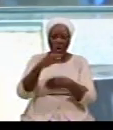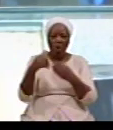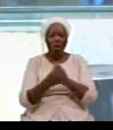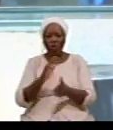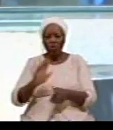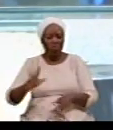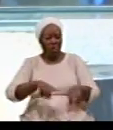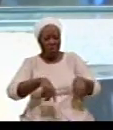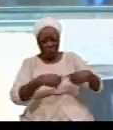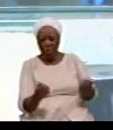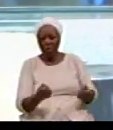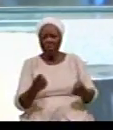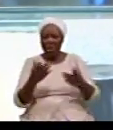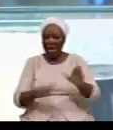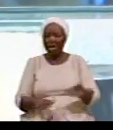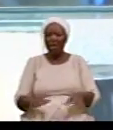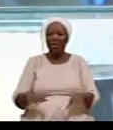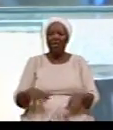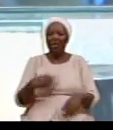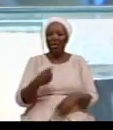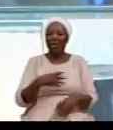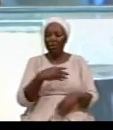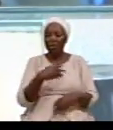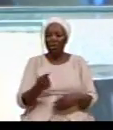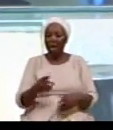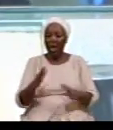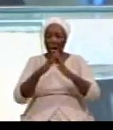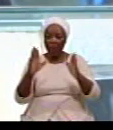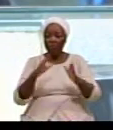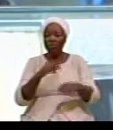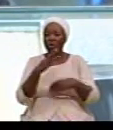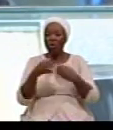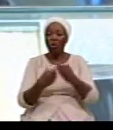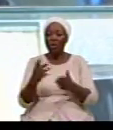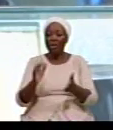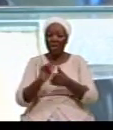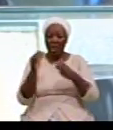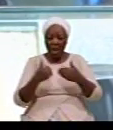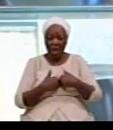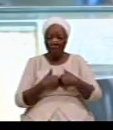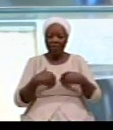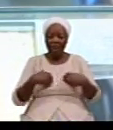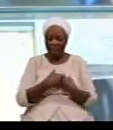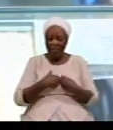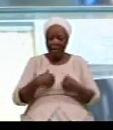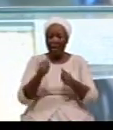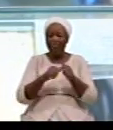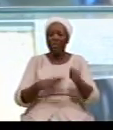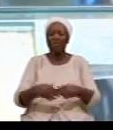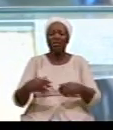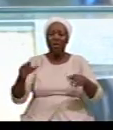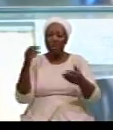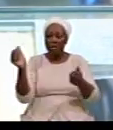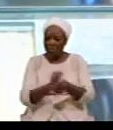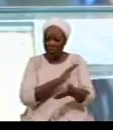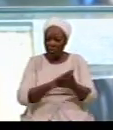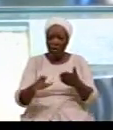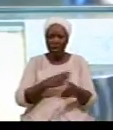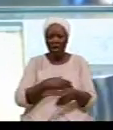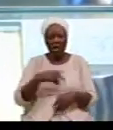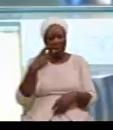The property, the building is gone, a home. And the bundle of joy she